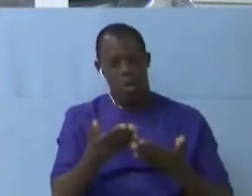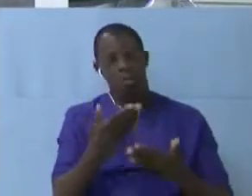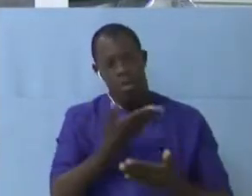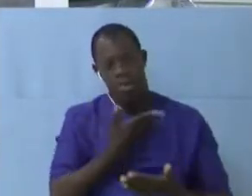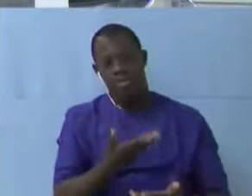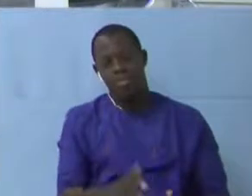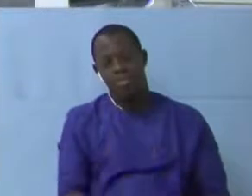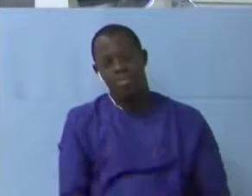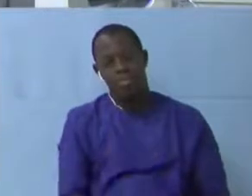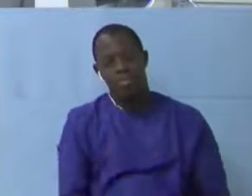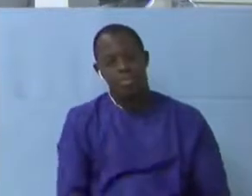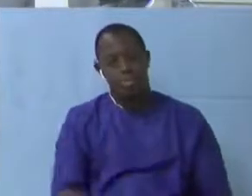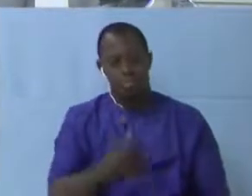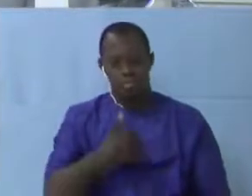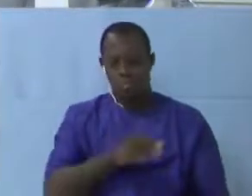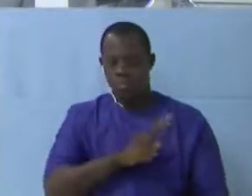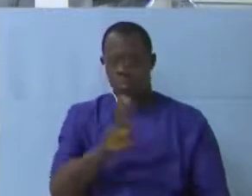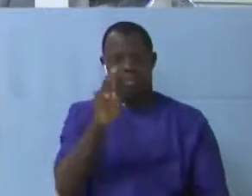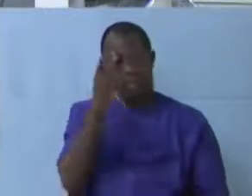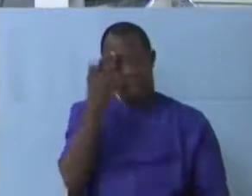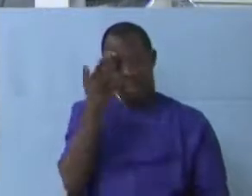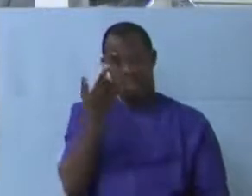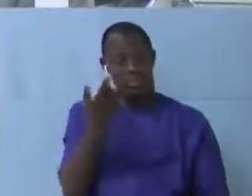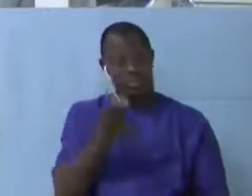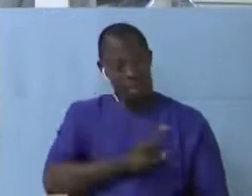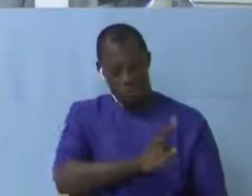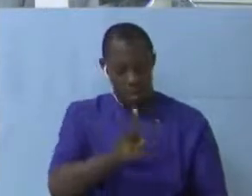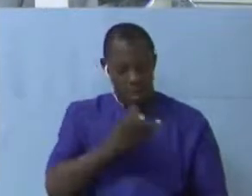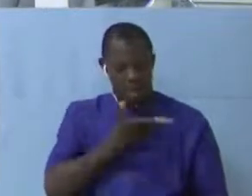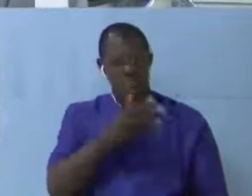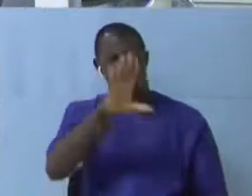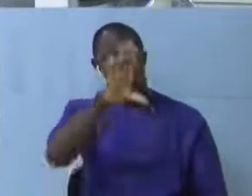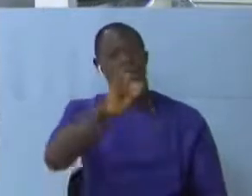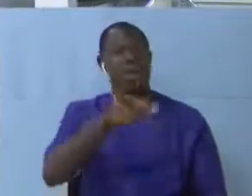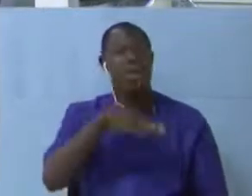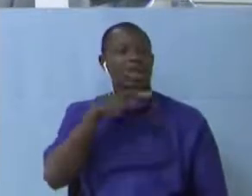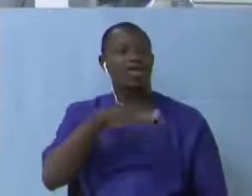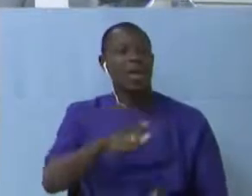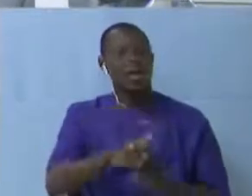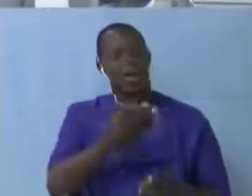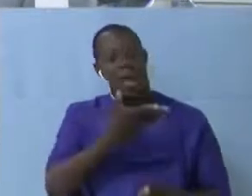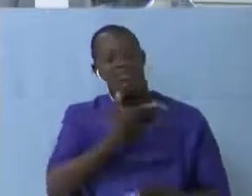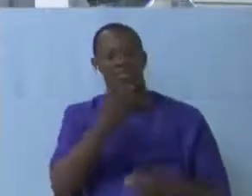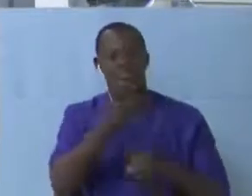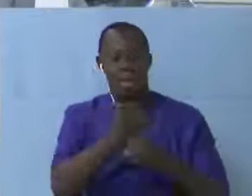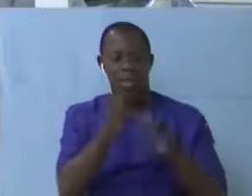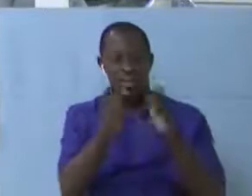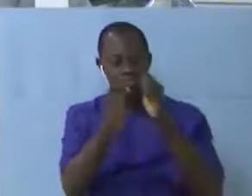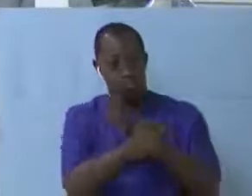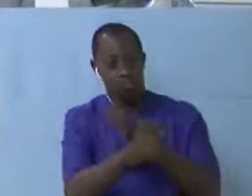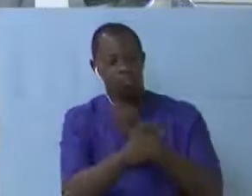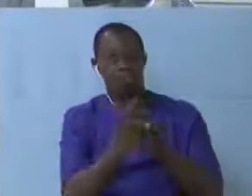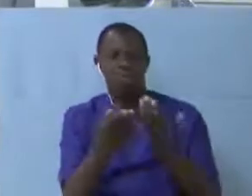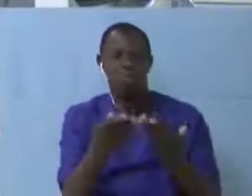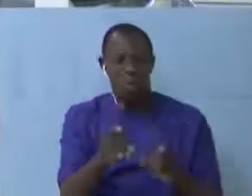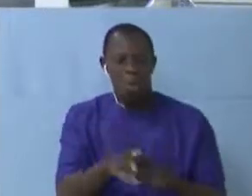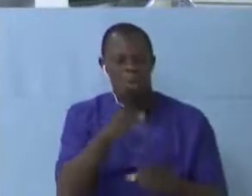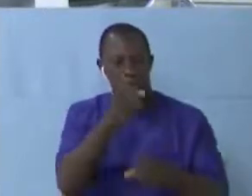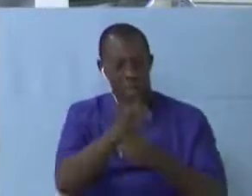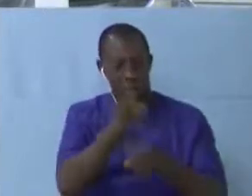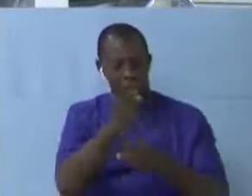yi. I don't think we have done enough to make sure we have them change, amended, repeal to make them conform